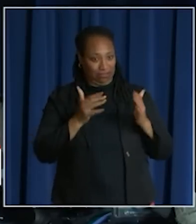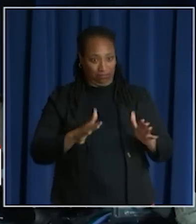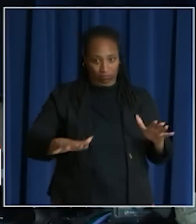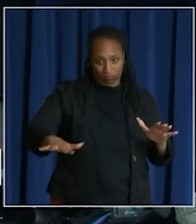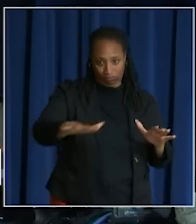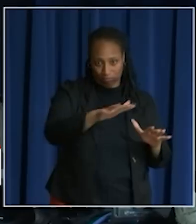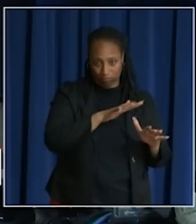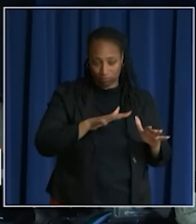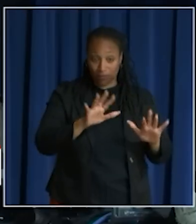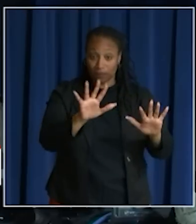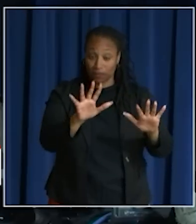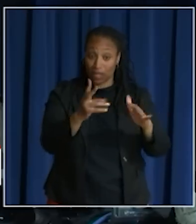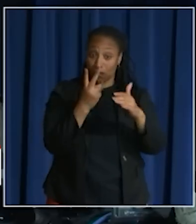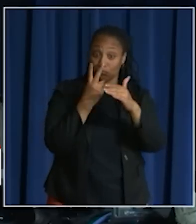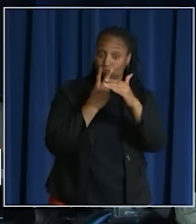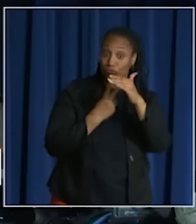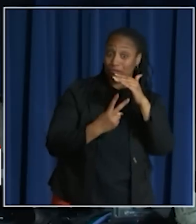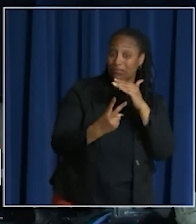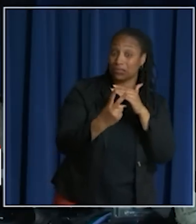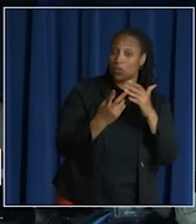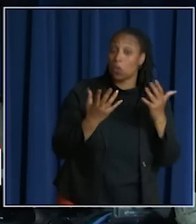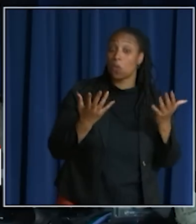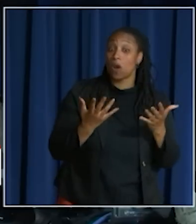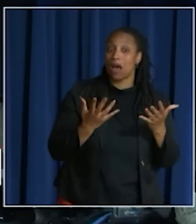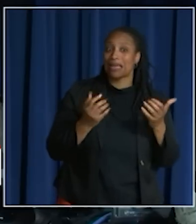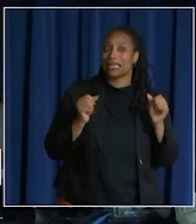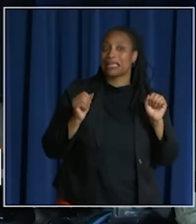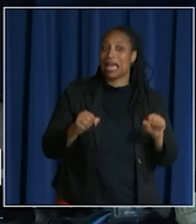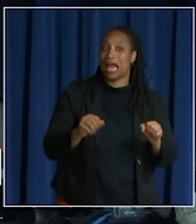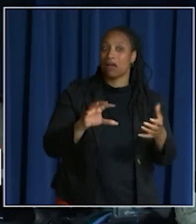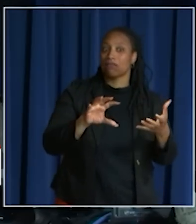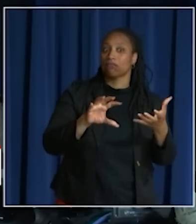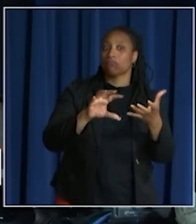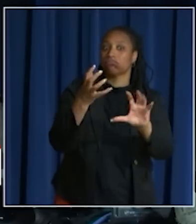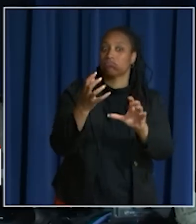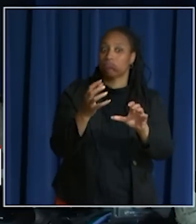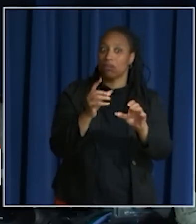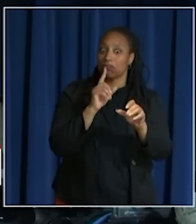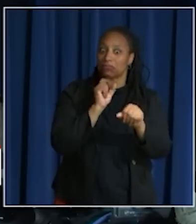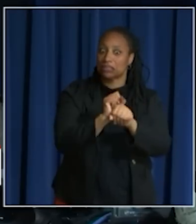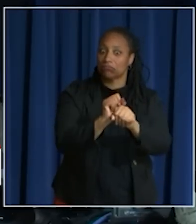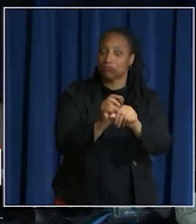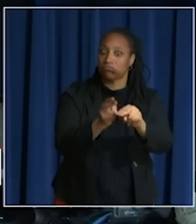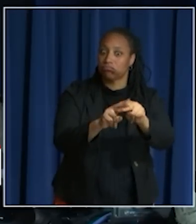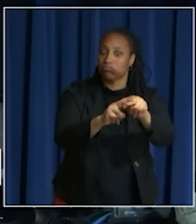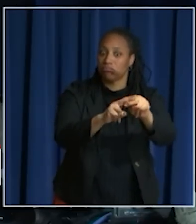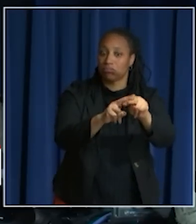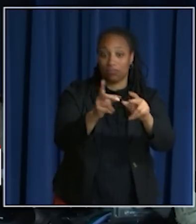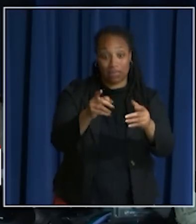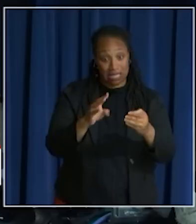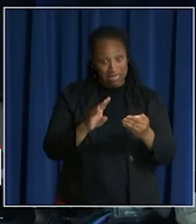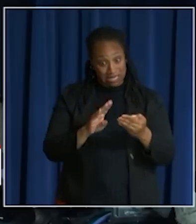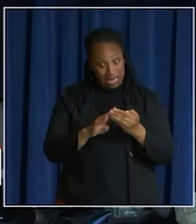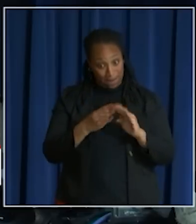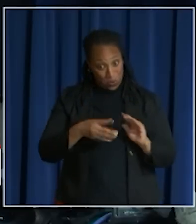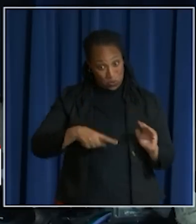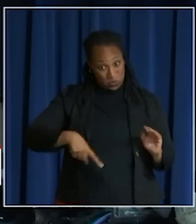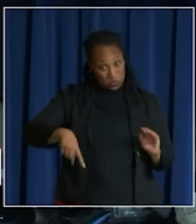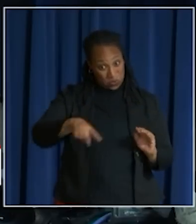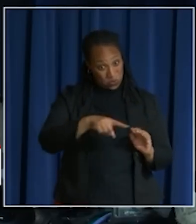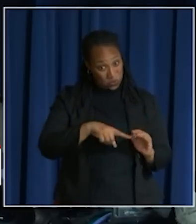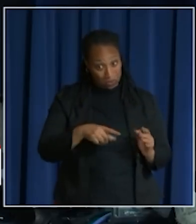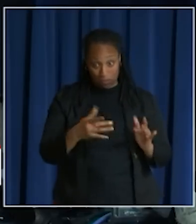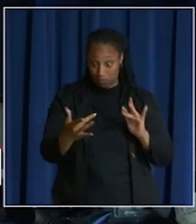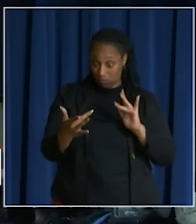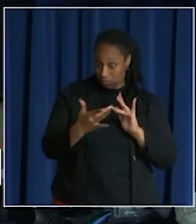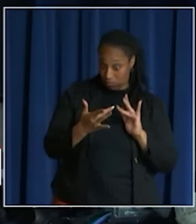lose communities who won't call the police. That could be a disaster. What will be a disaster if communities won't talk to